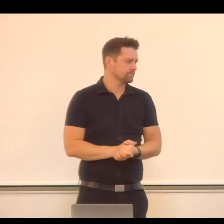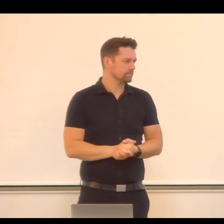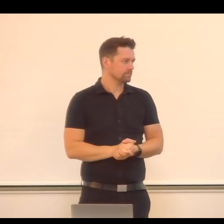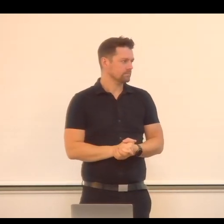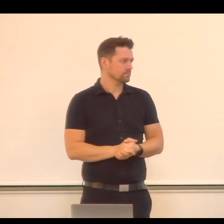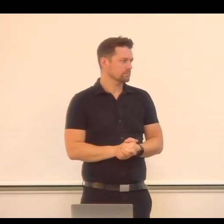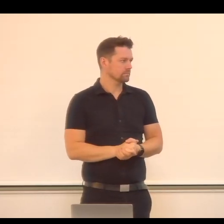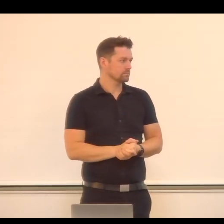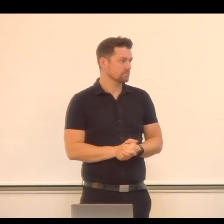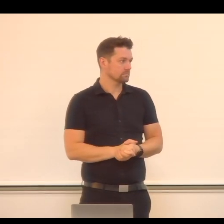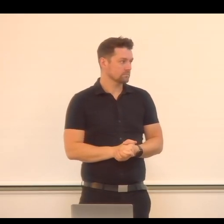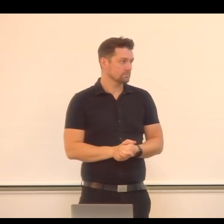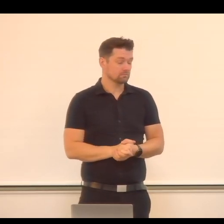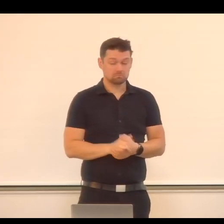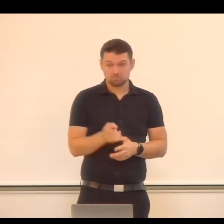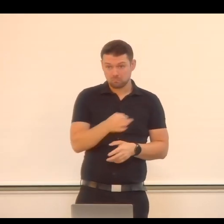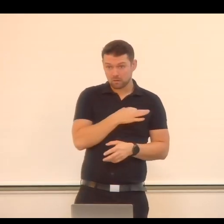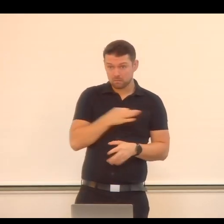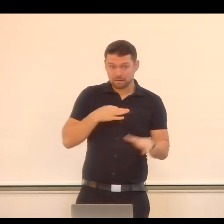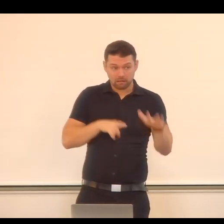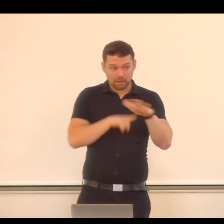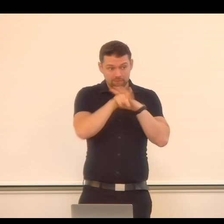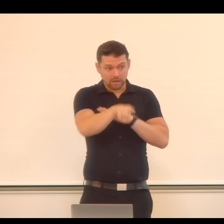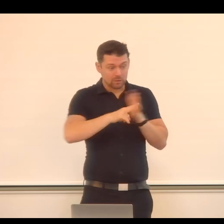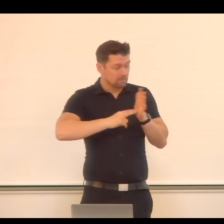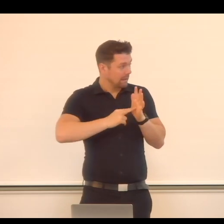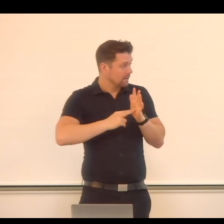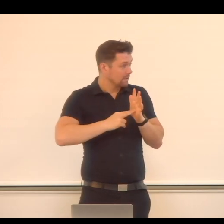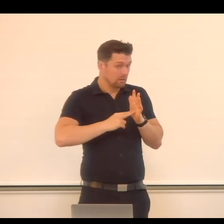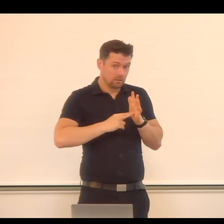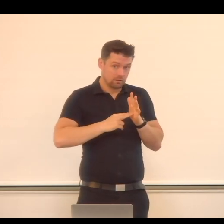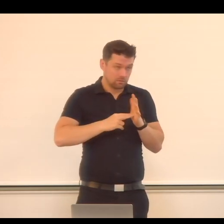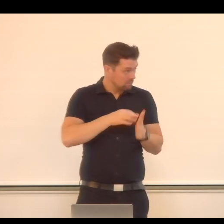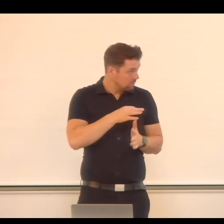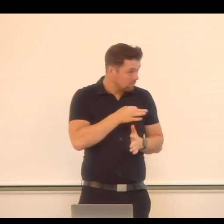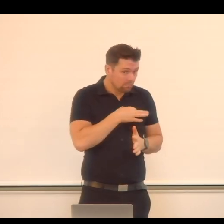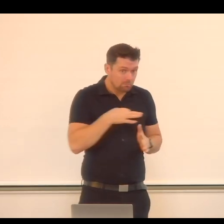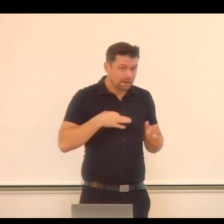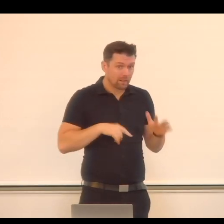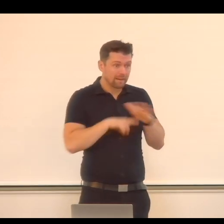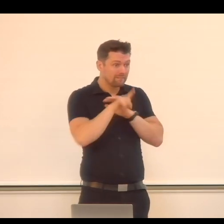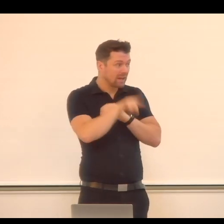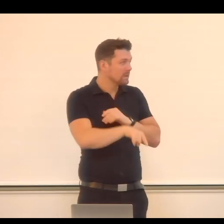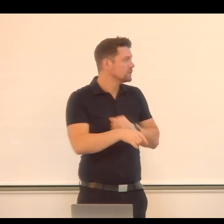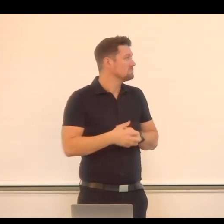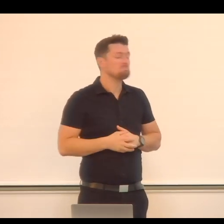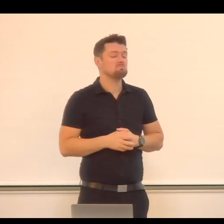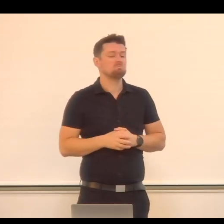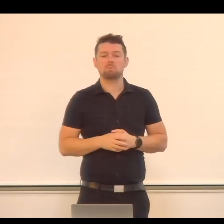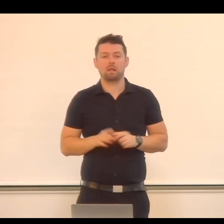Okay, but there was no medical evacuation plan or procedure? No, the what? A medical evacuation No, procedure? that was